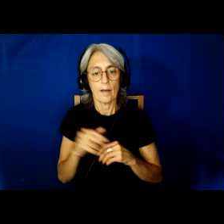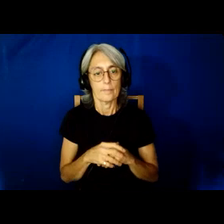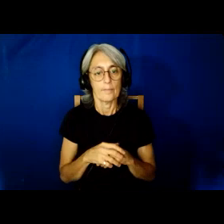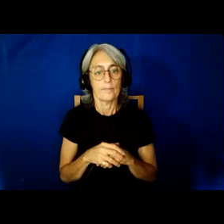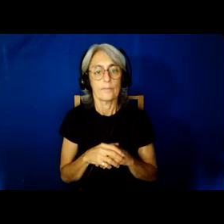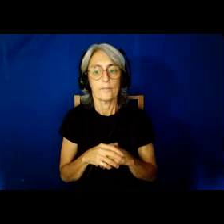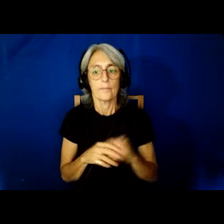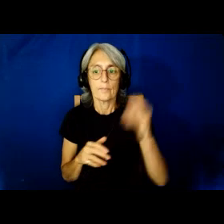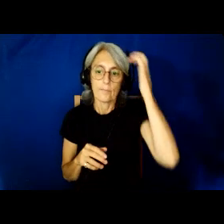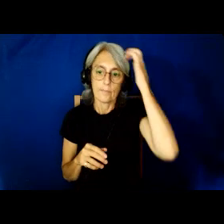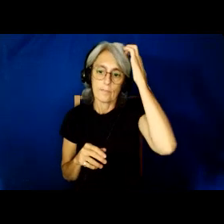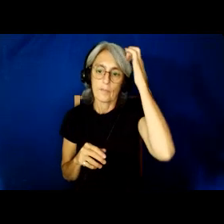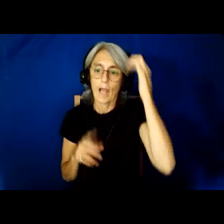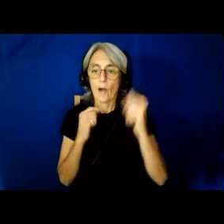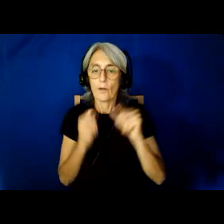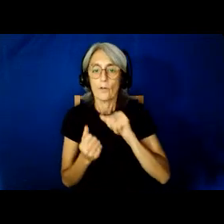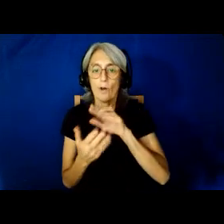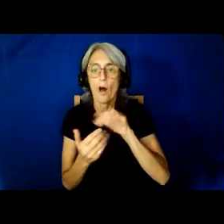out different key